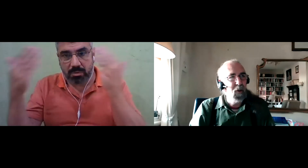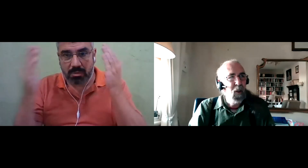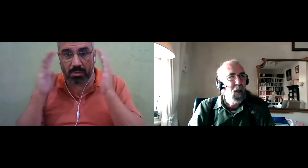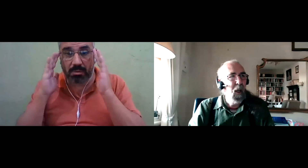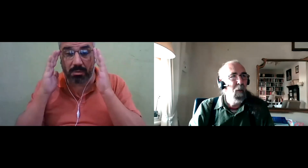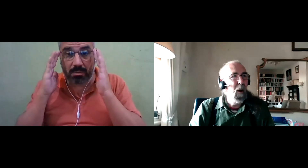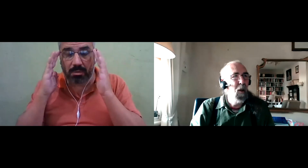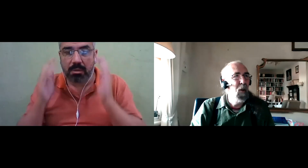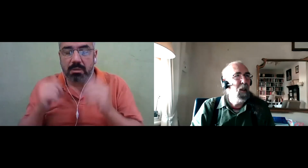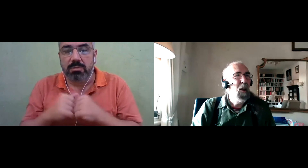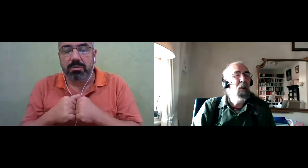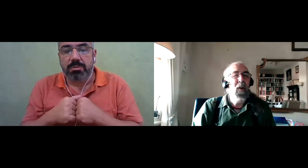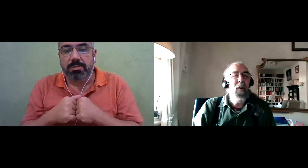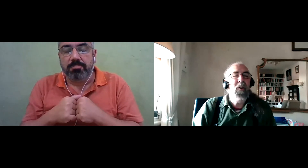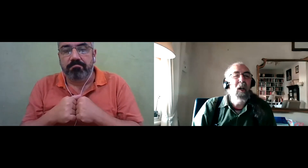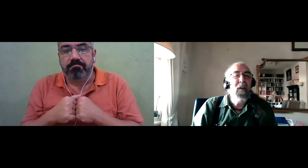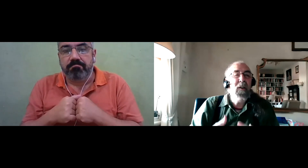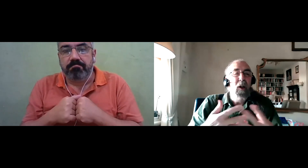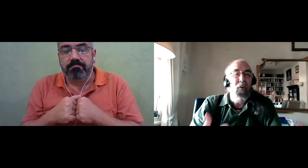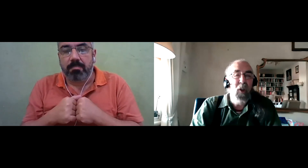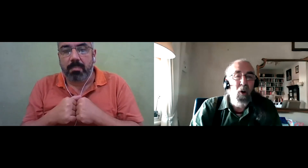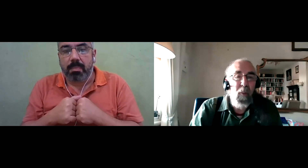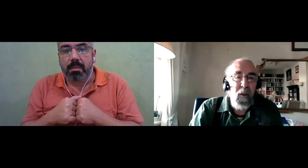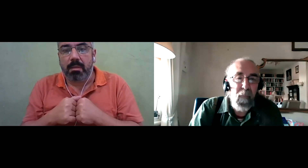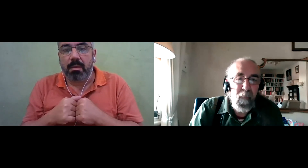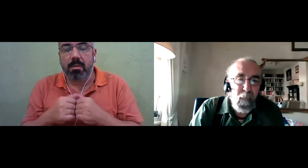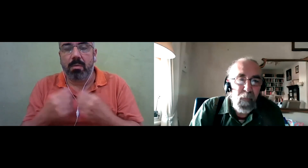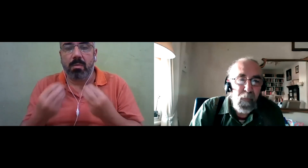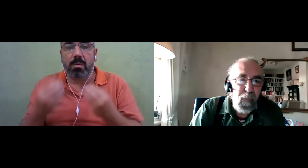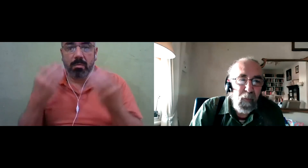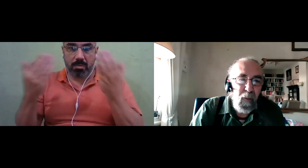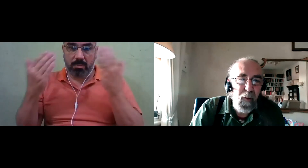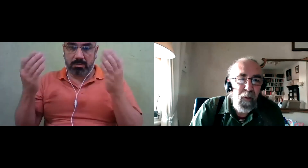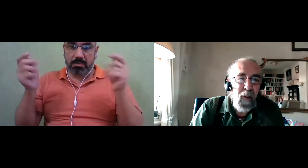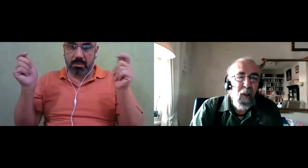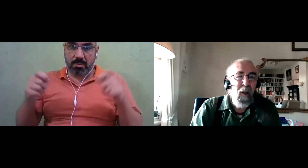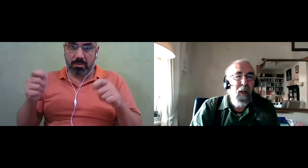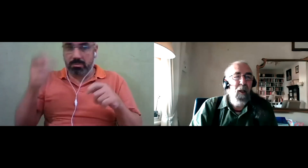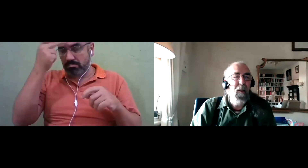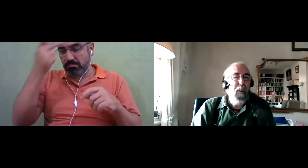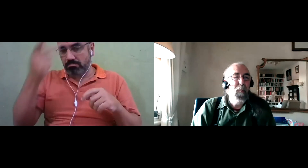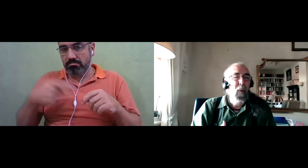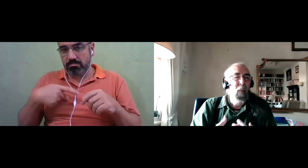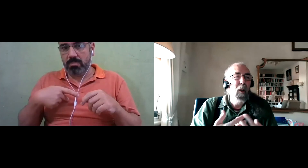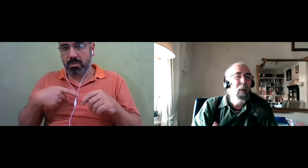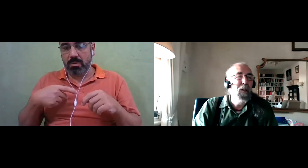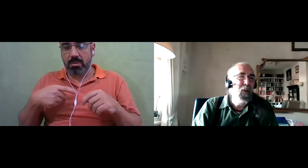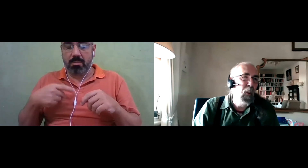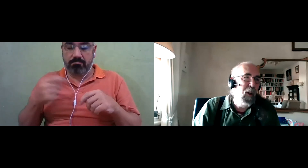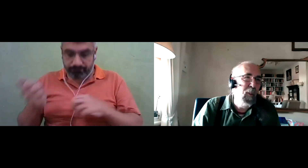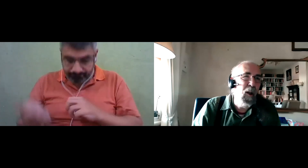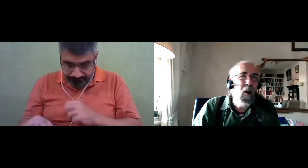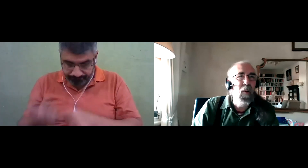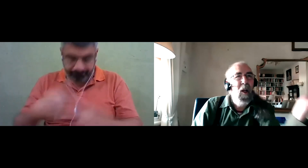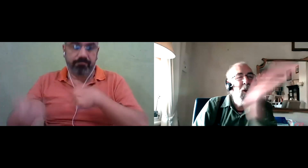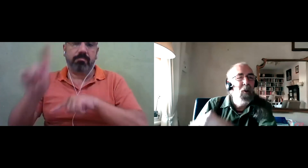this, the science itself told me, right? And people, when I raised this question,